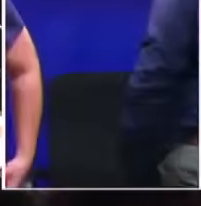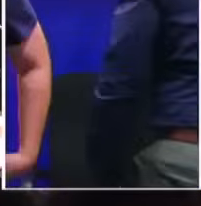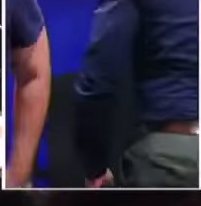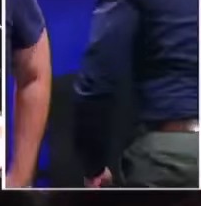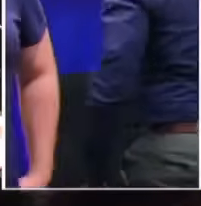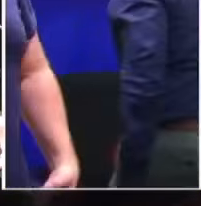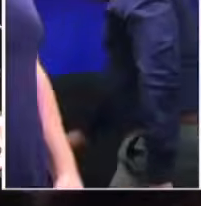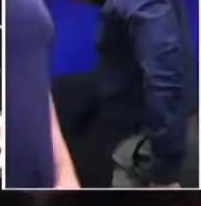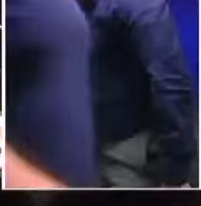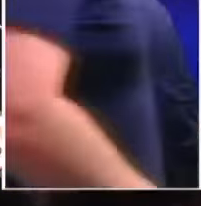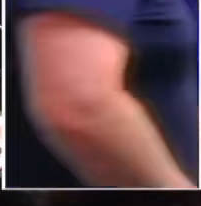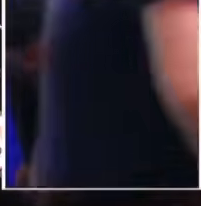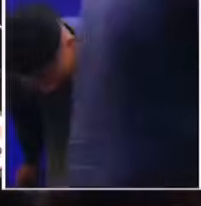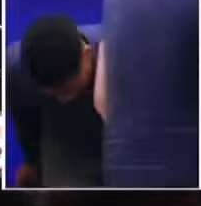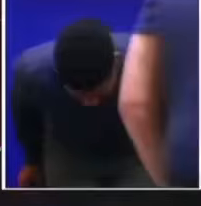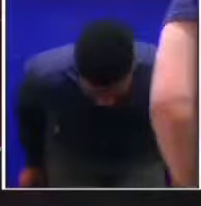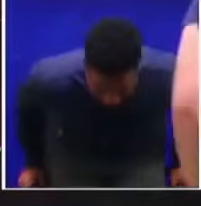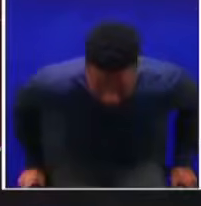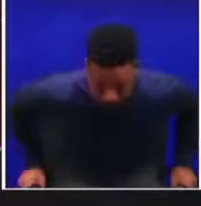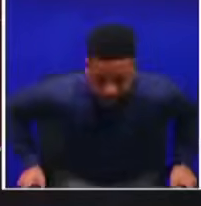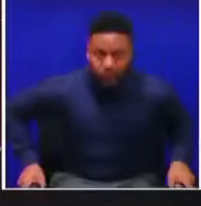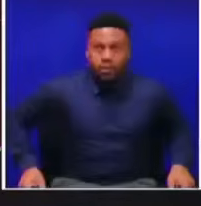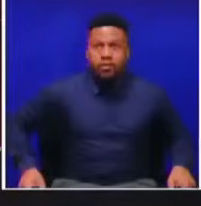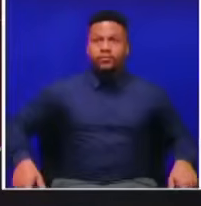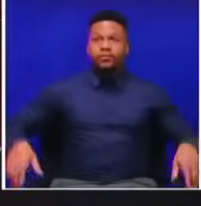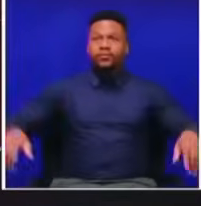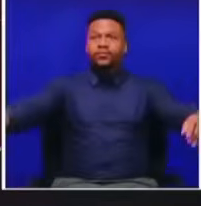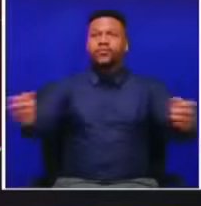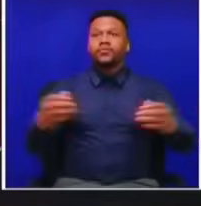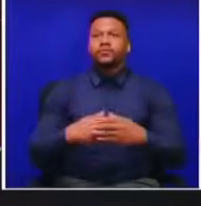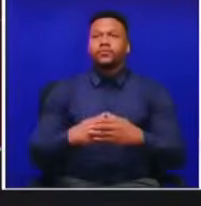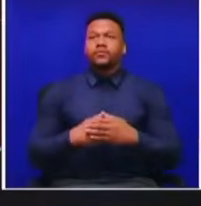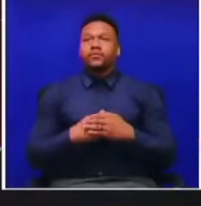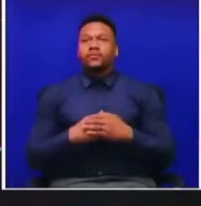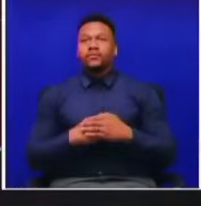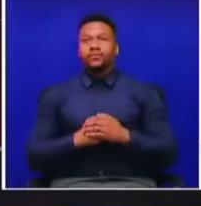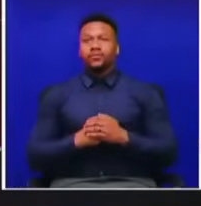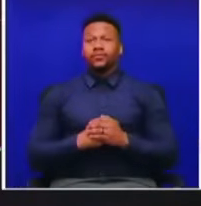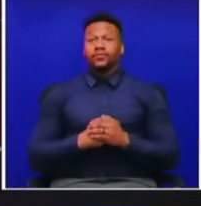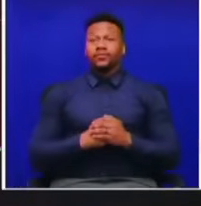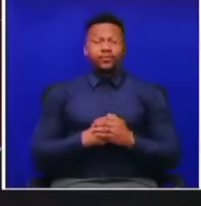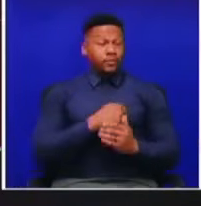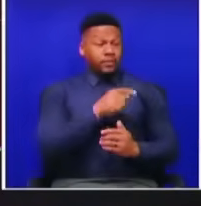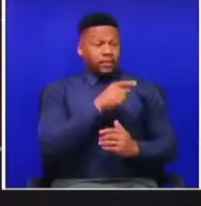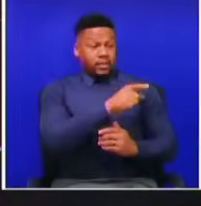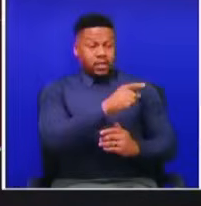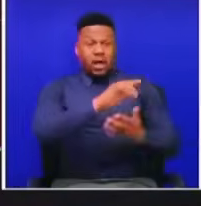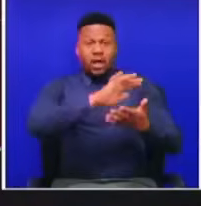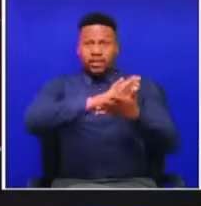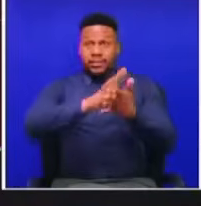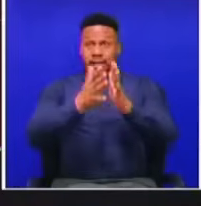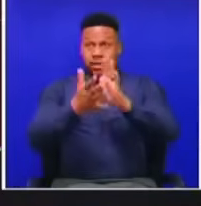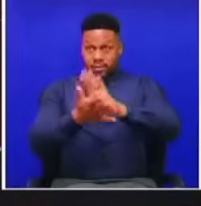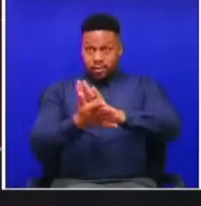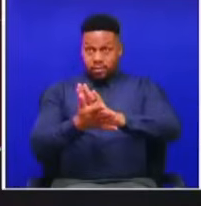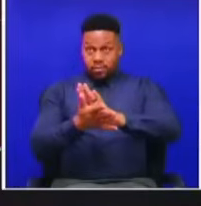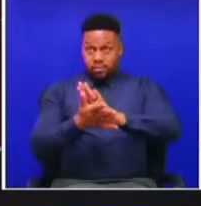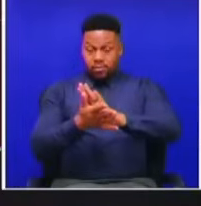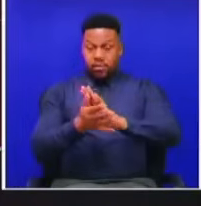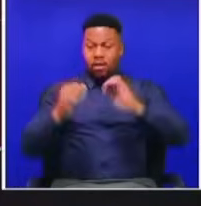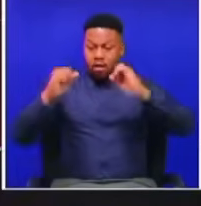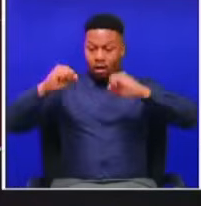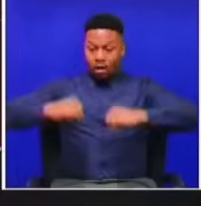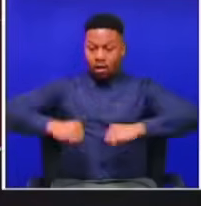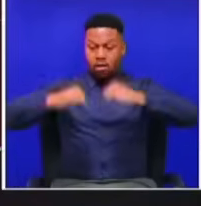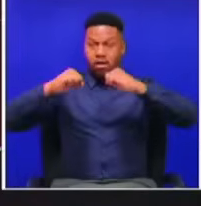agreement it had with the Post Bank no longer serves any purpose, and that is why that